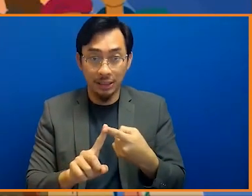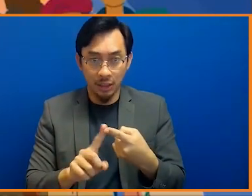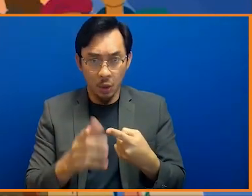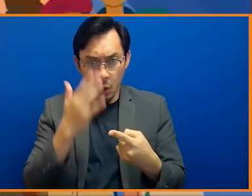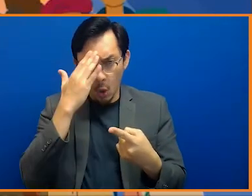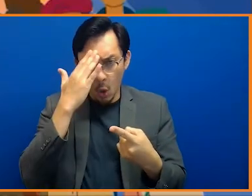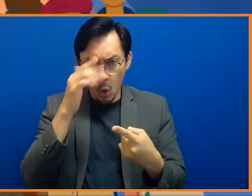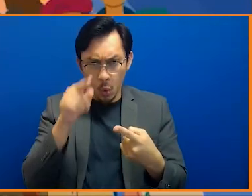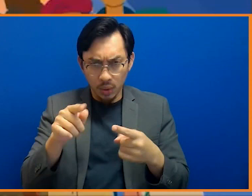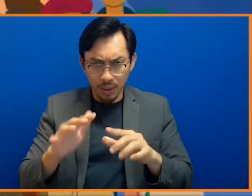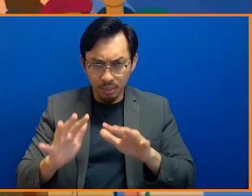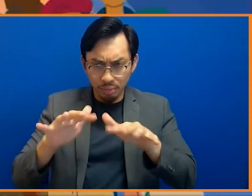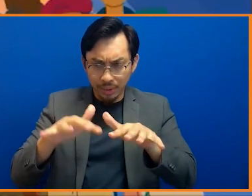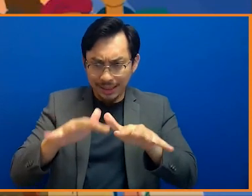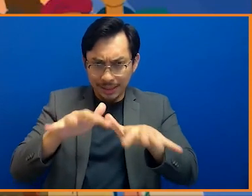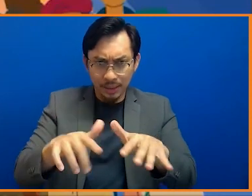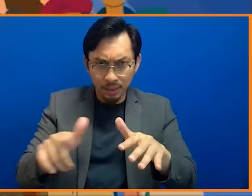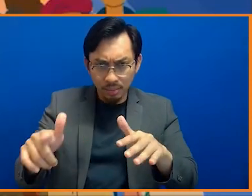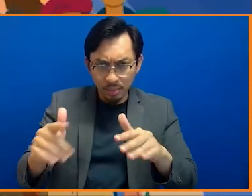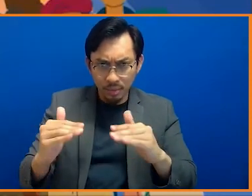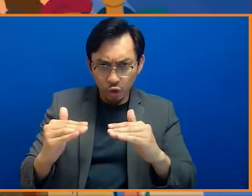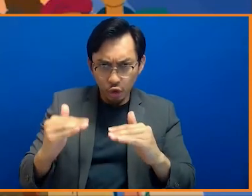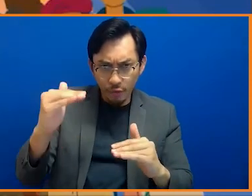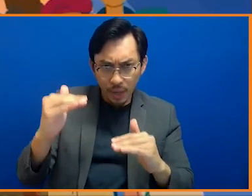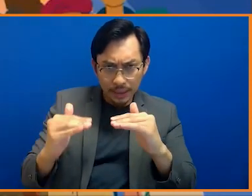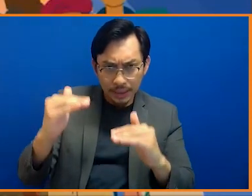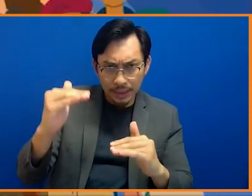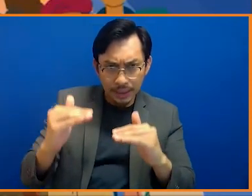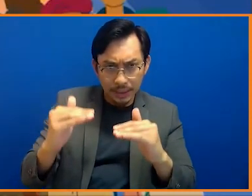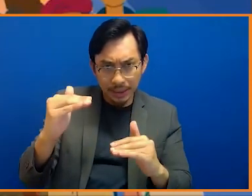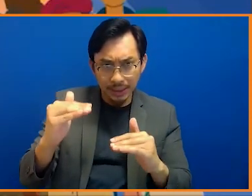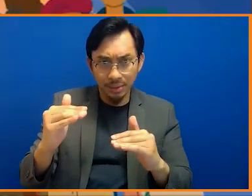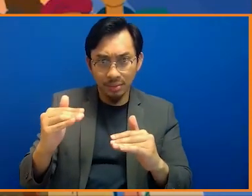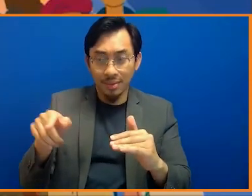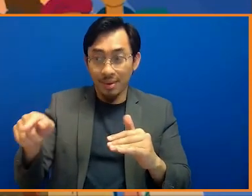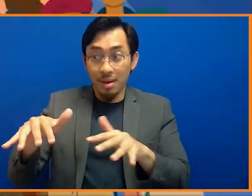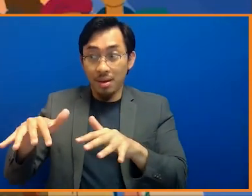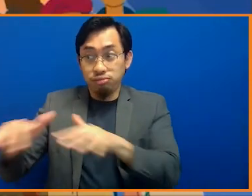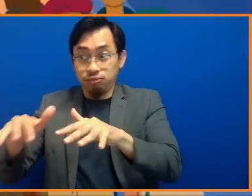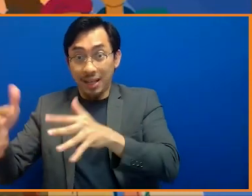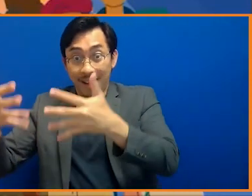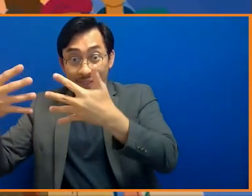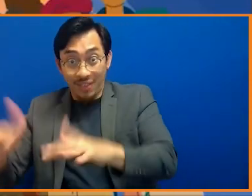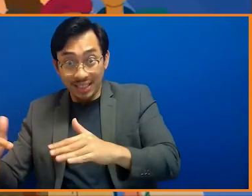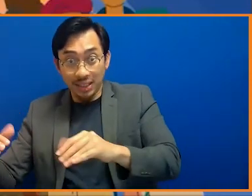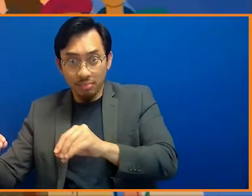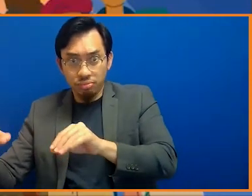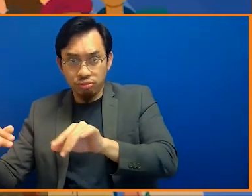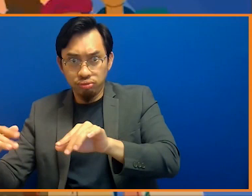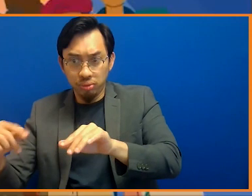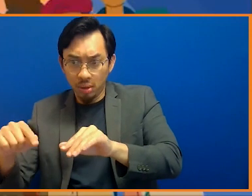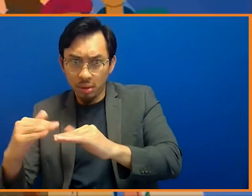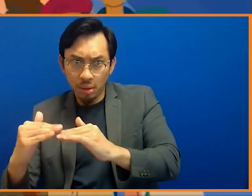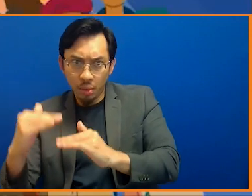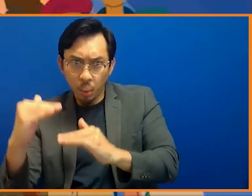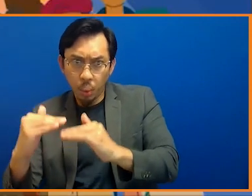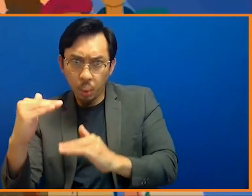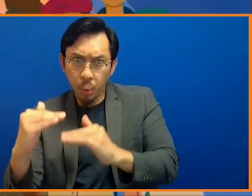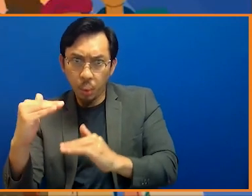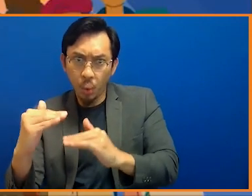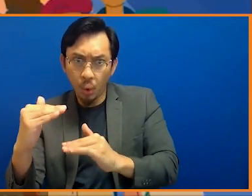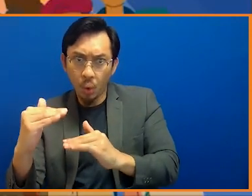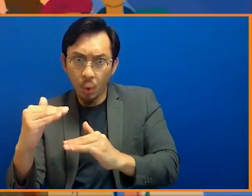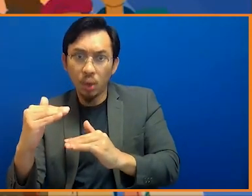is any anomaly on sea surface after large earthquake. Large earthquake